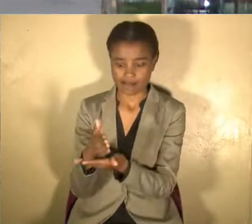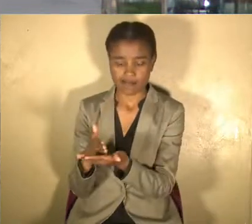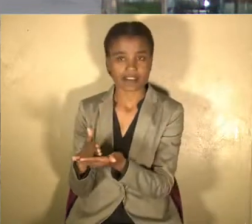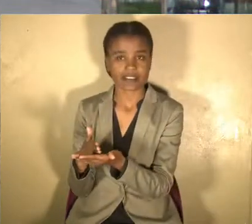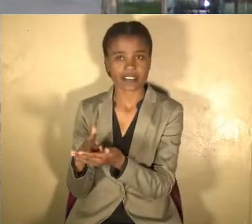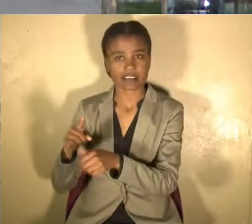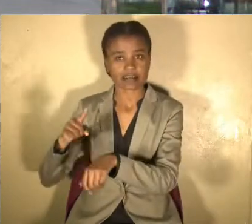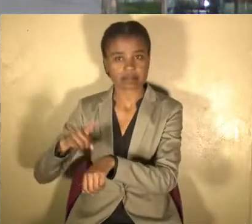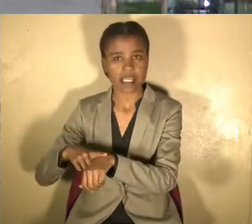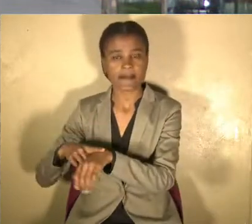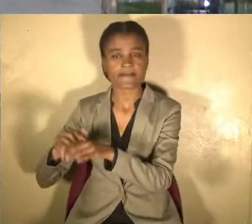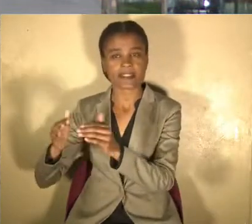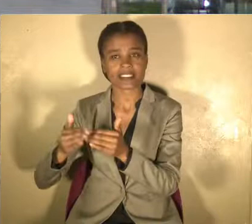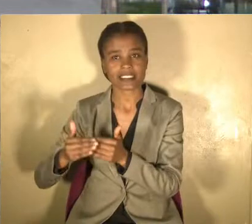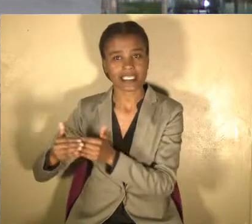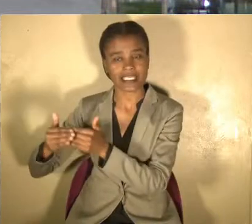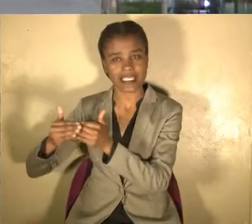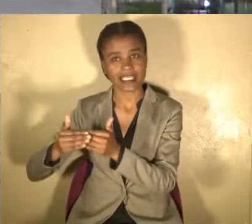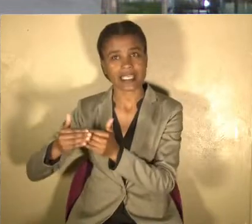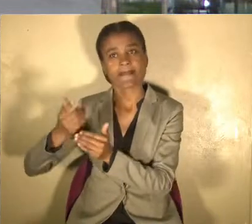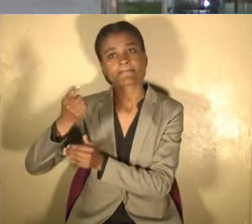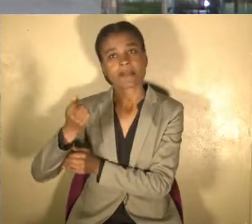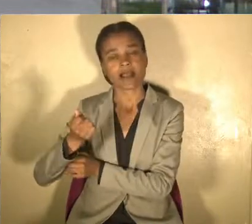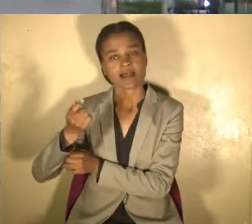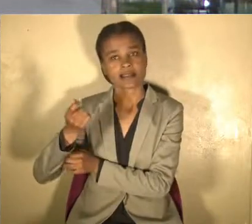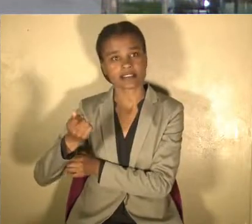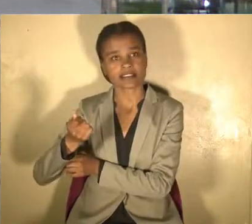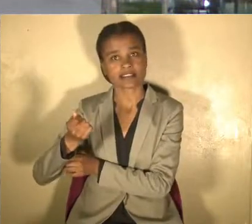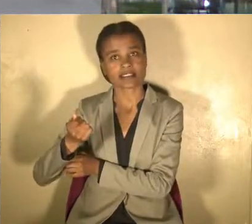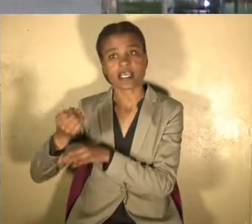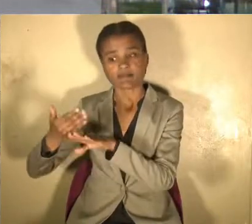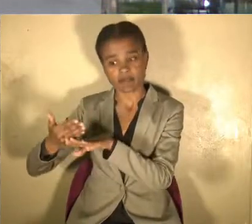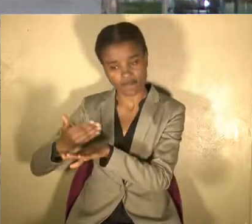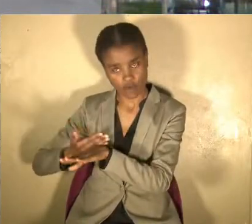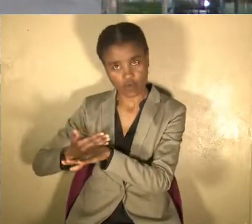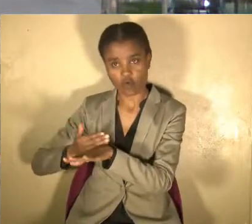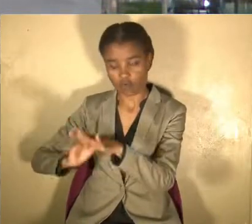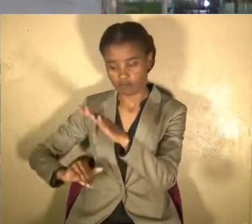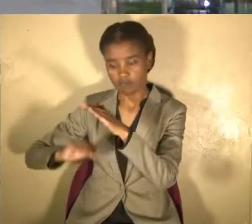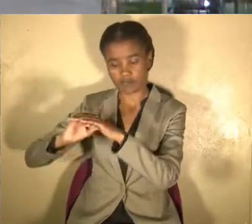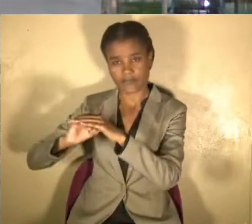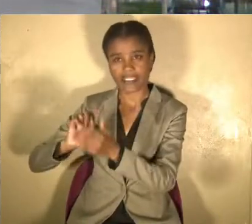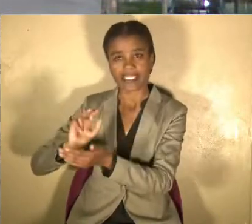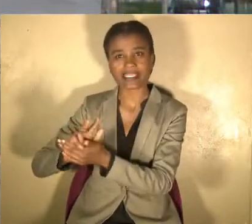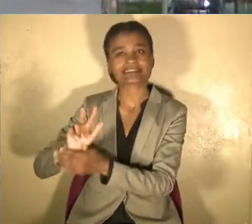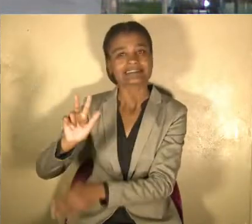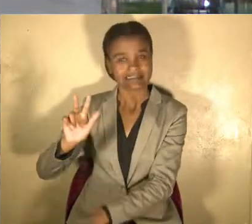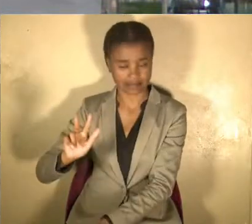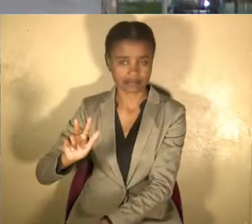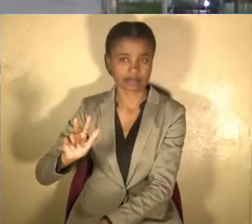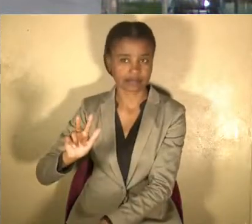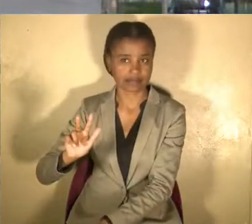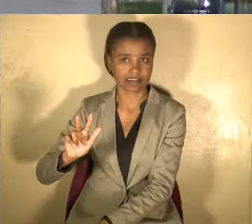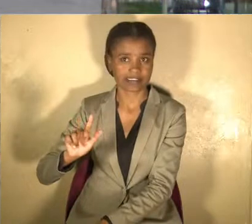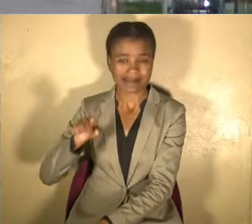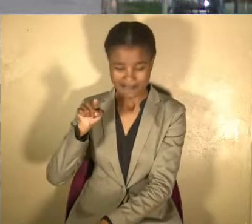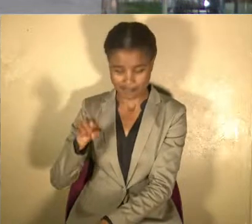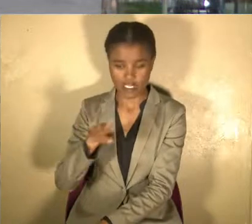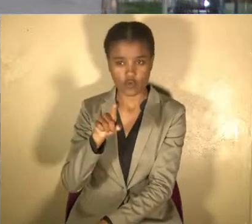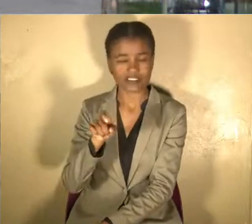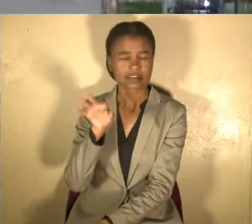grant up until the very same child are reach 18. What will be the recourse? My question was specifically on